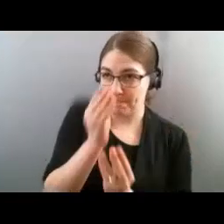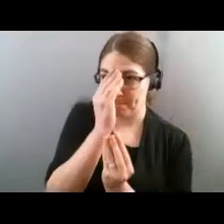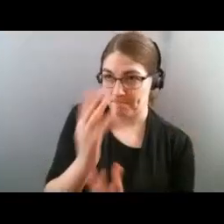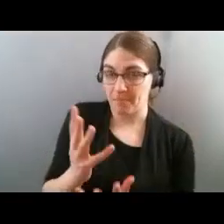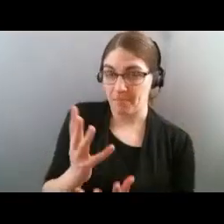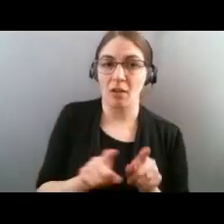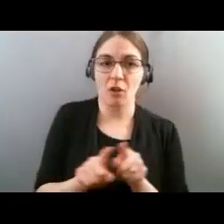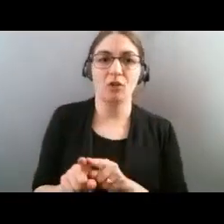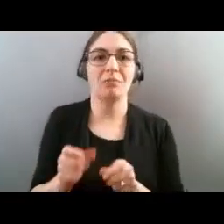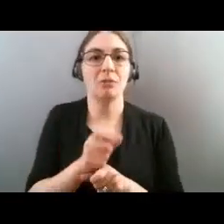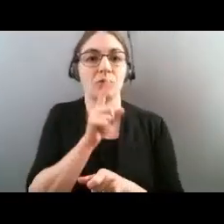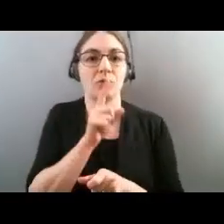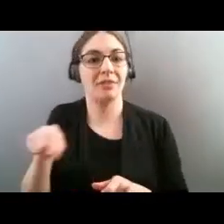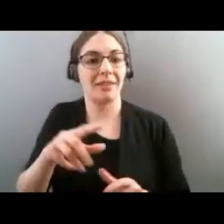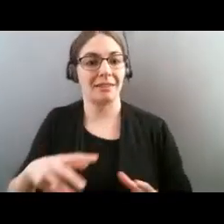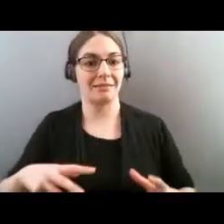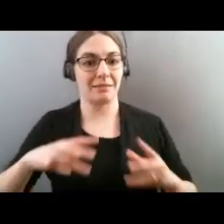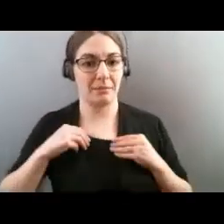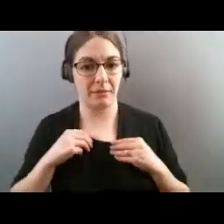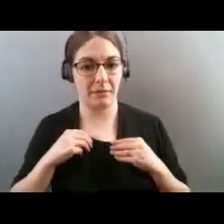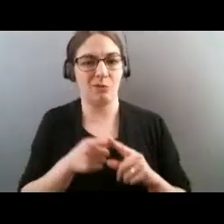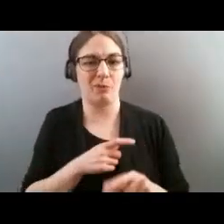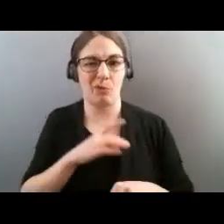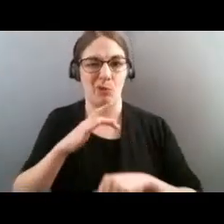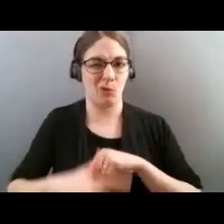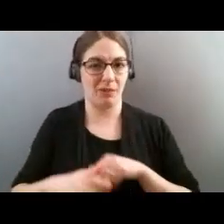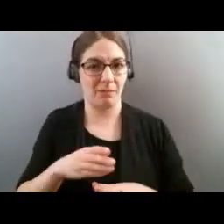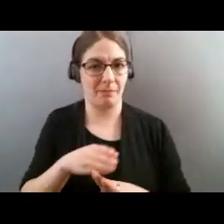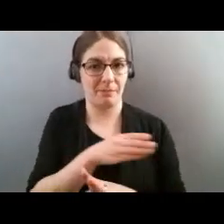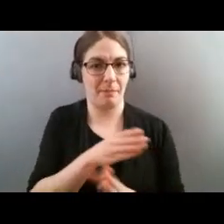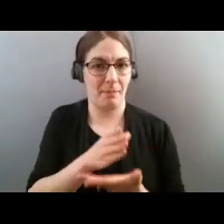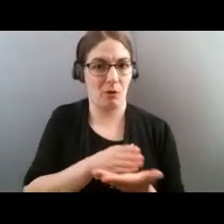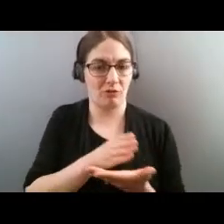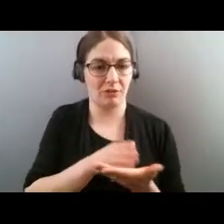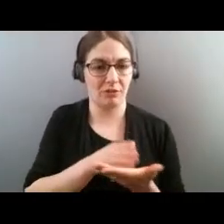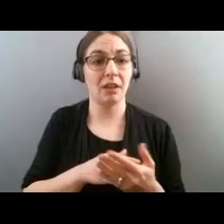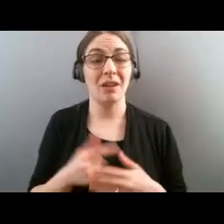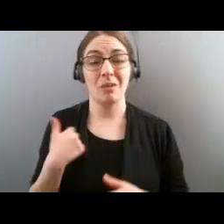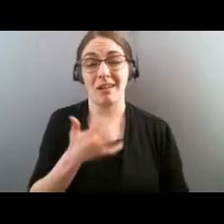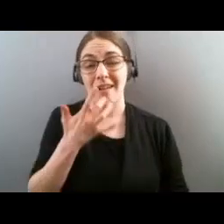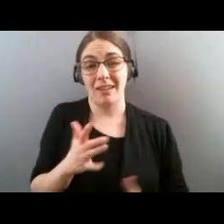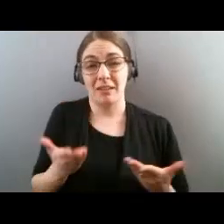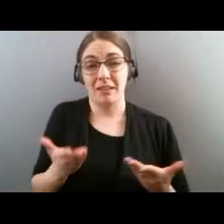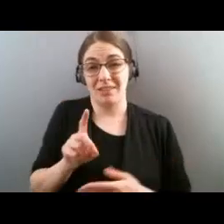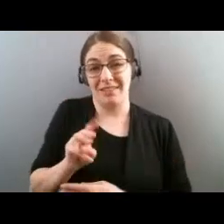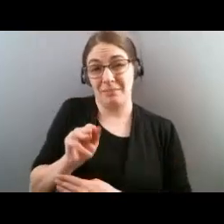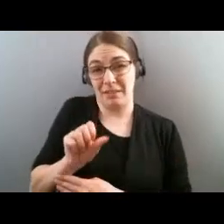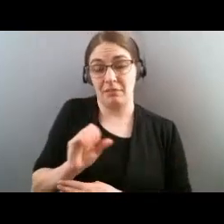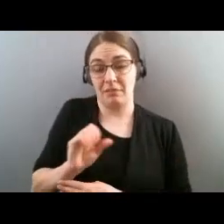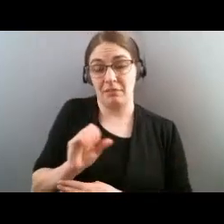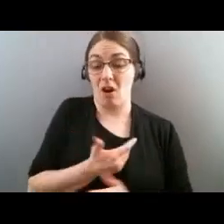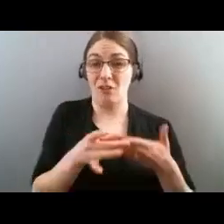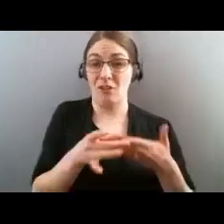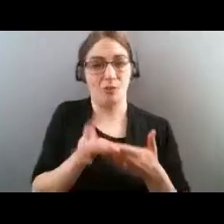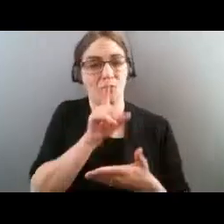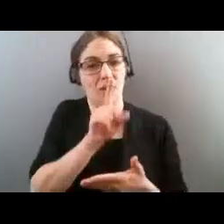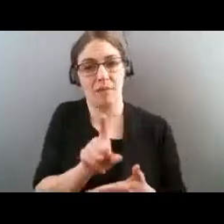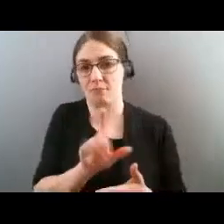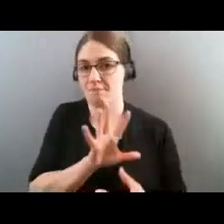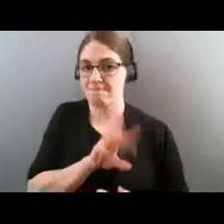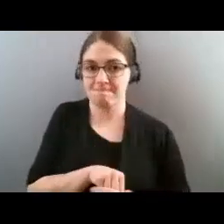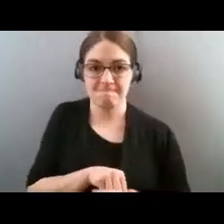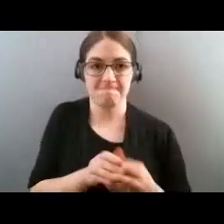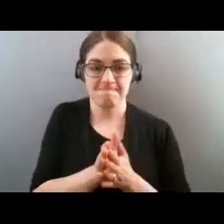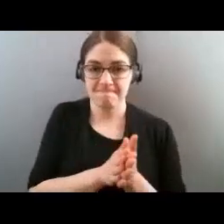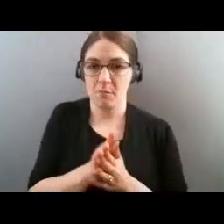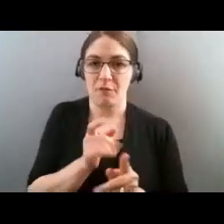buy-in from the very early stages helps a lot. We are lucky at DMAS that our leadership got engaged from day one, and